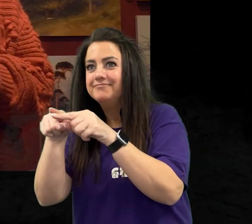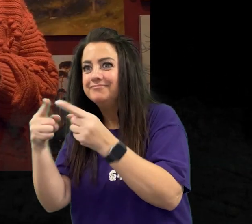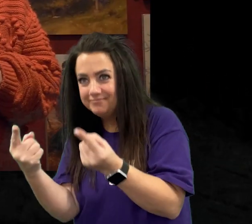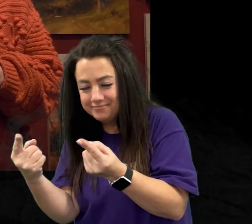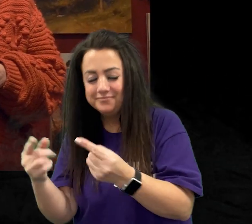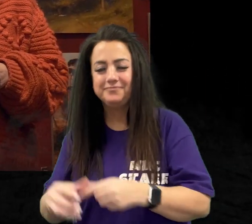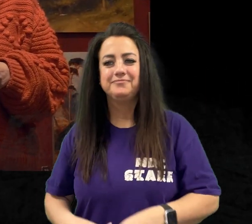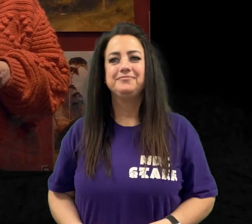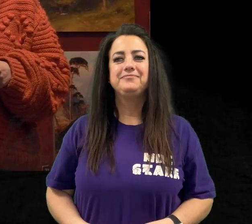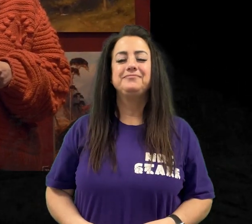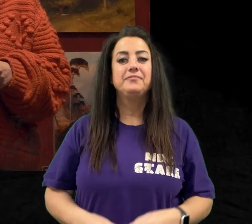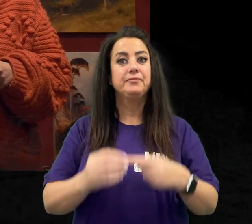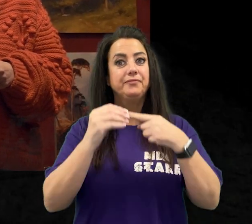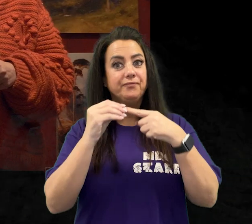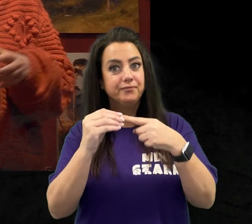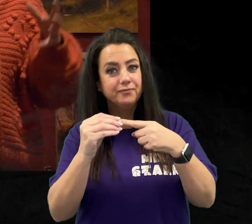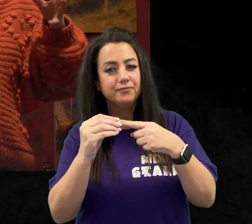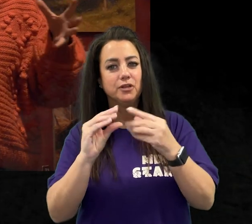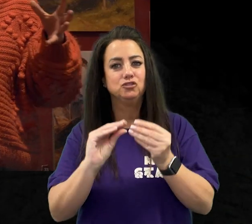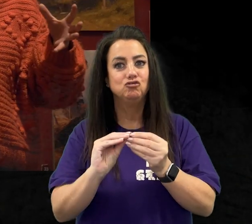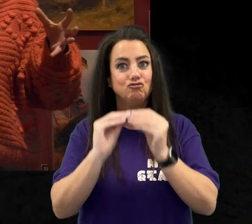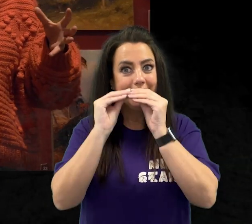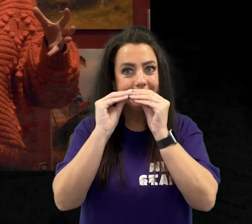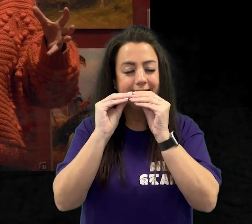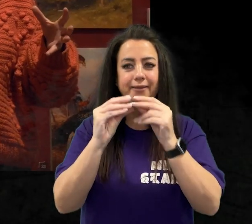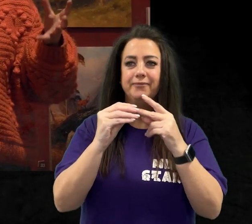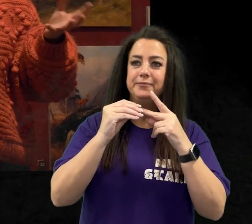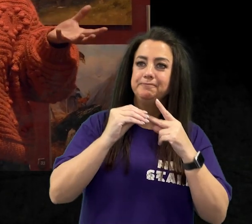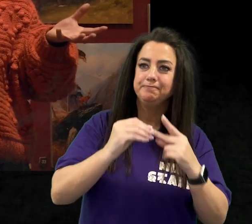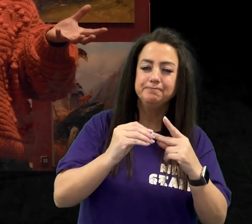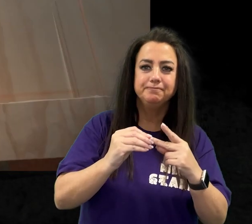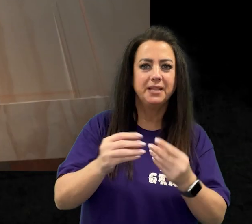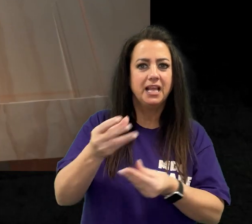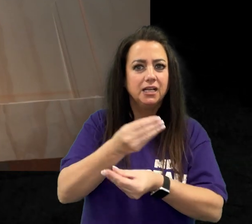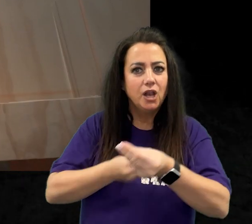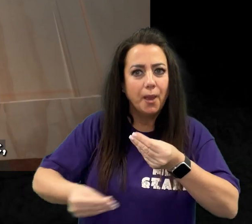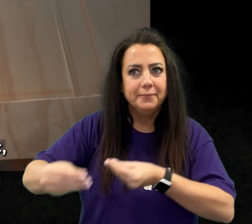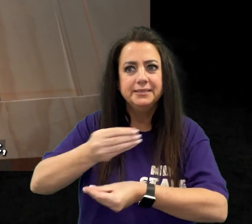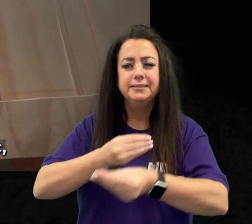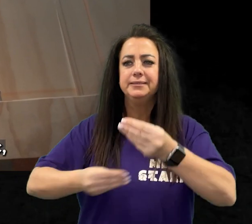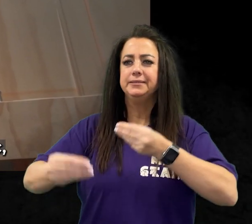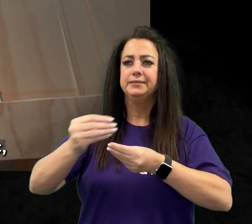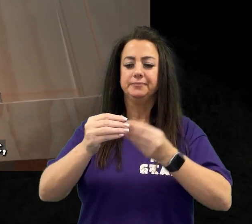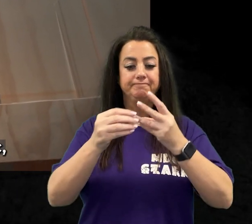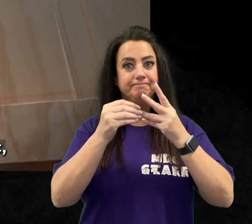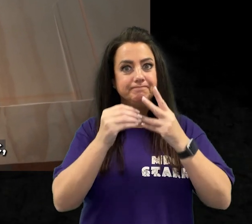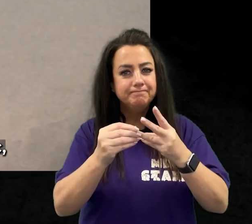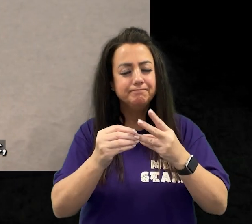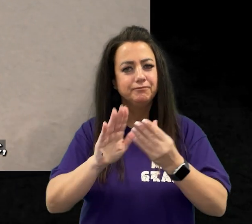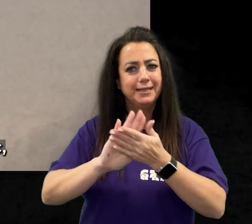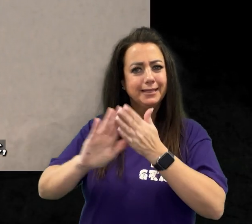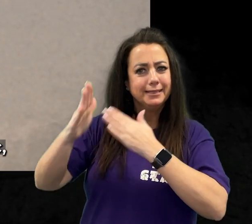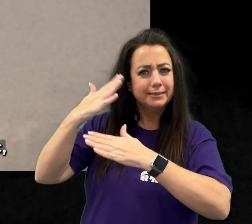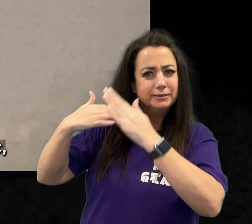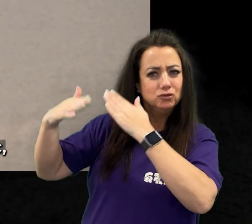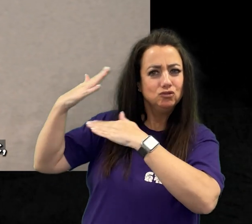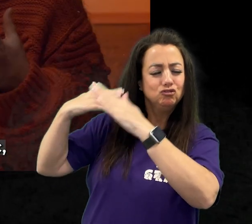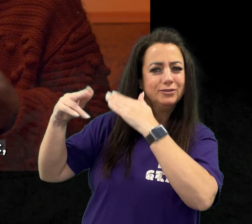wild in different aspects. We looked at the creative aspect of that with the art area, and then we looked in here